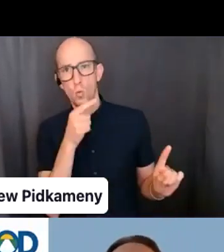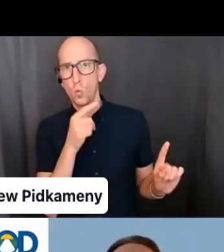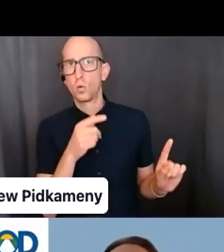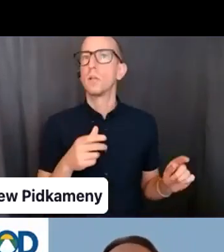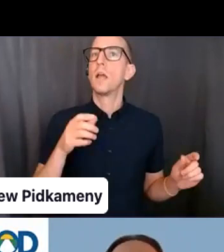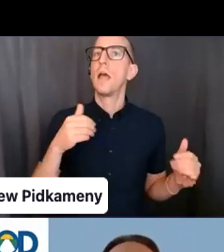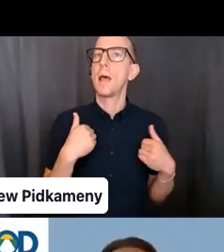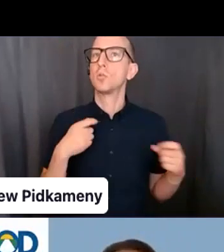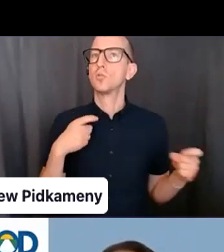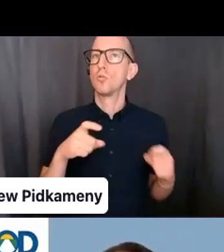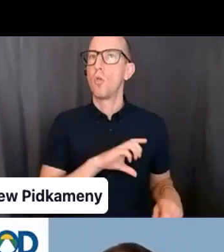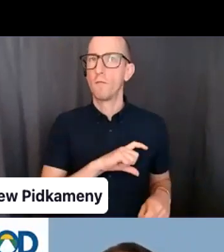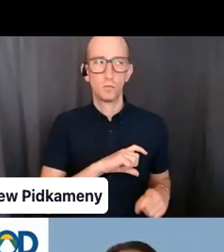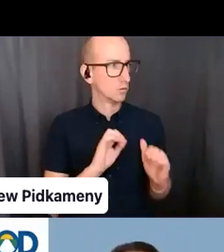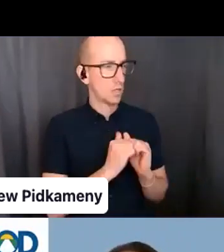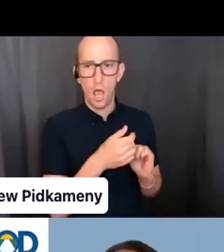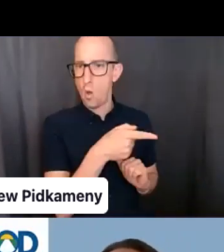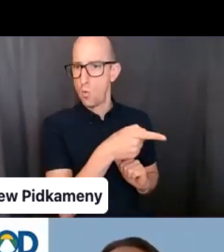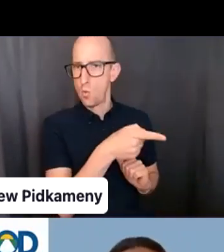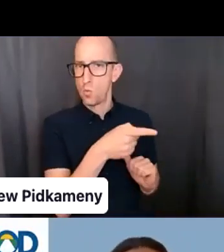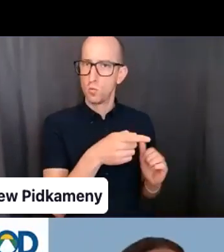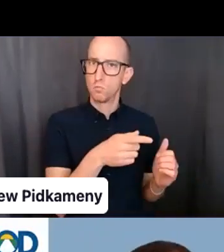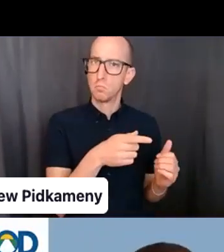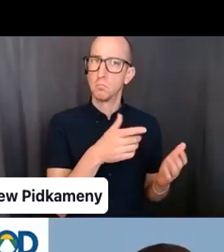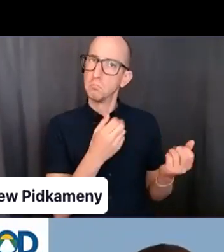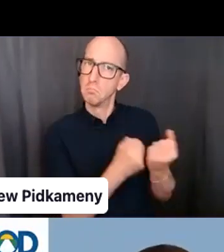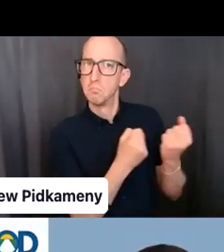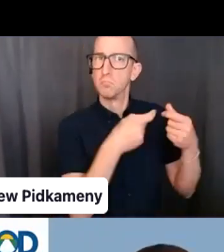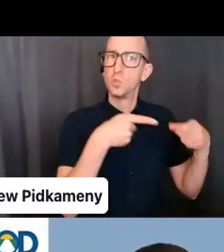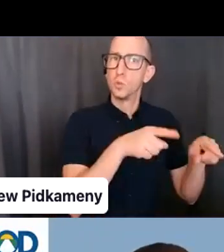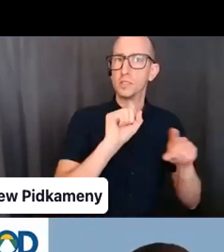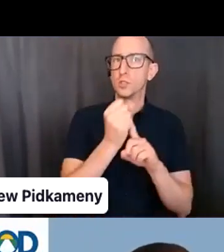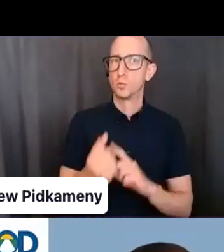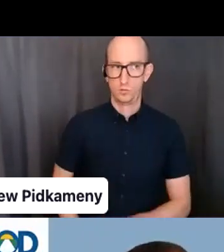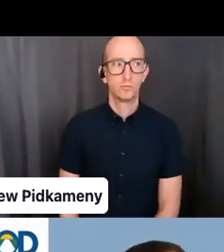be supportive in these situations.